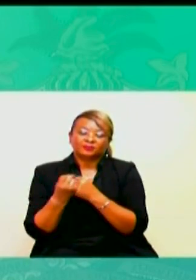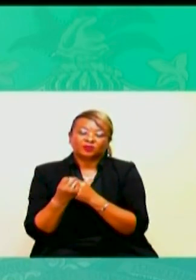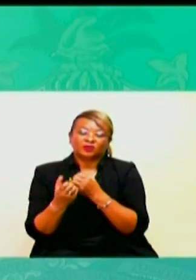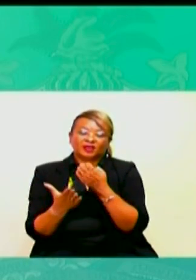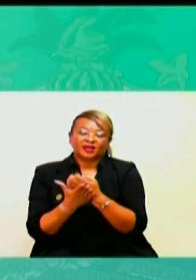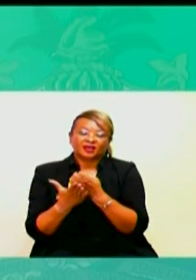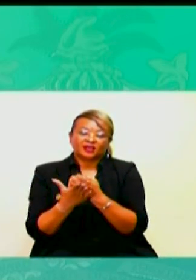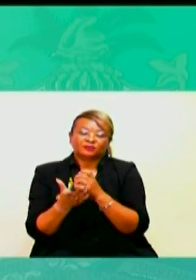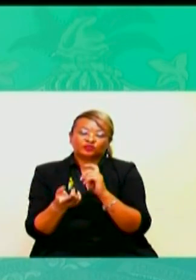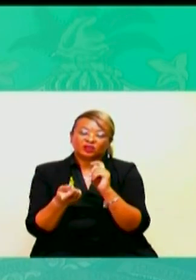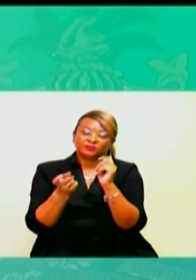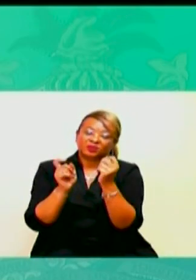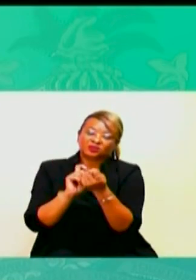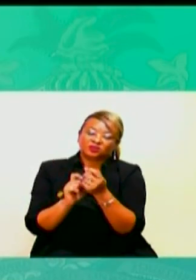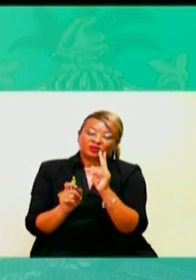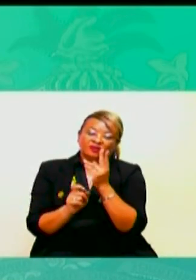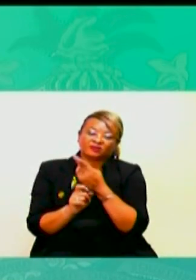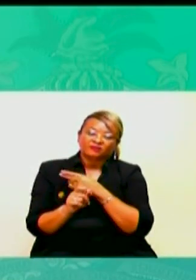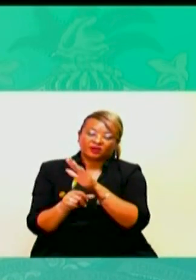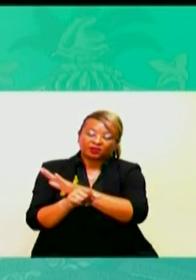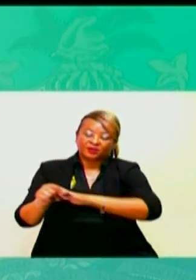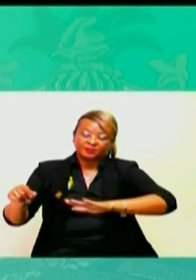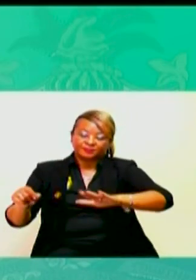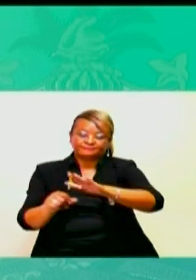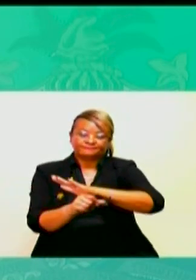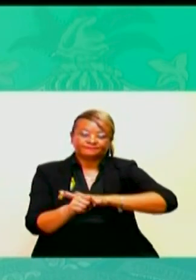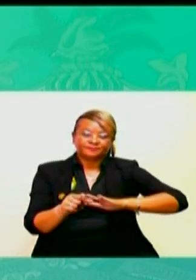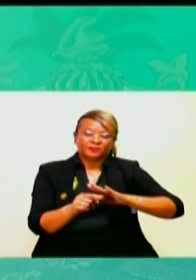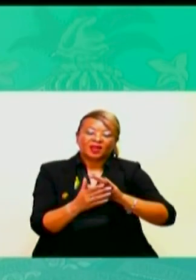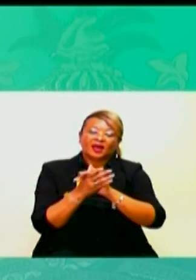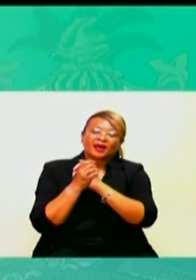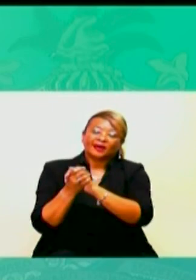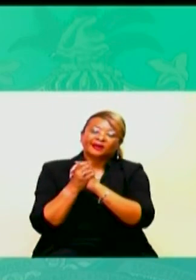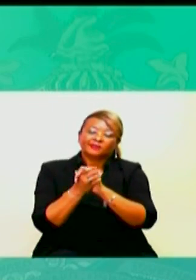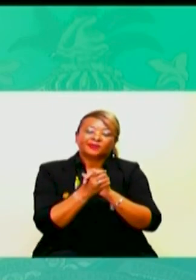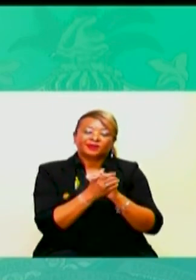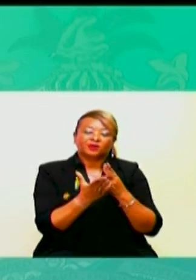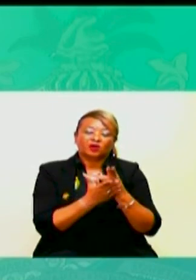economic transformation of our archipelago. I commend the